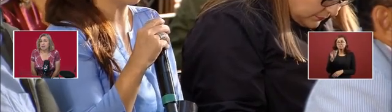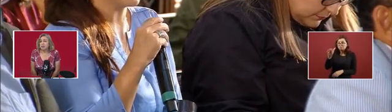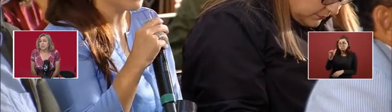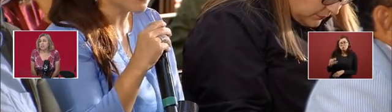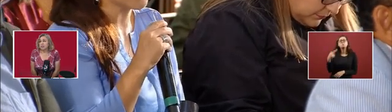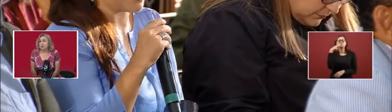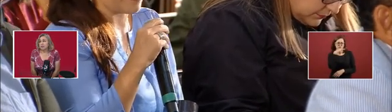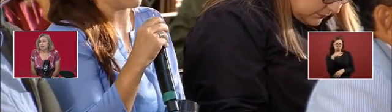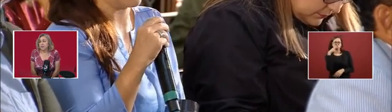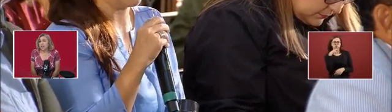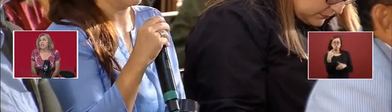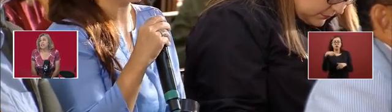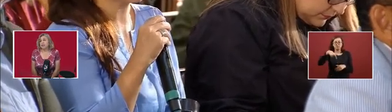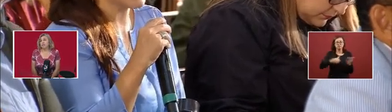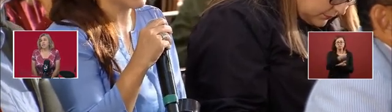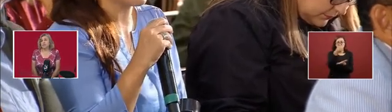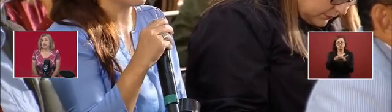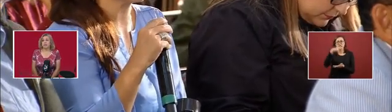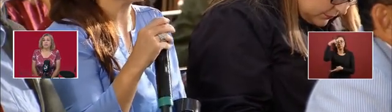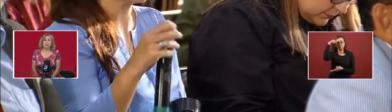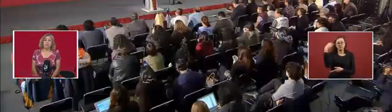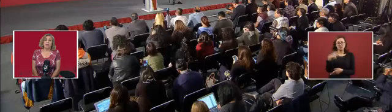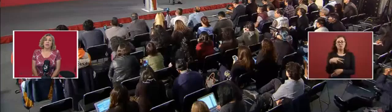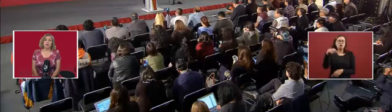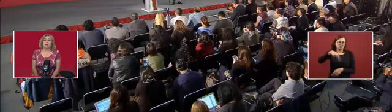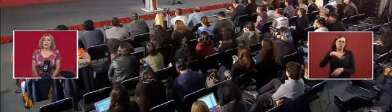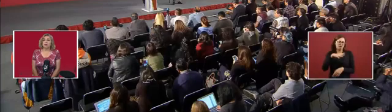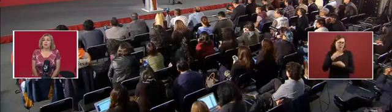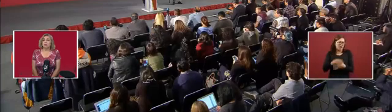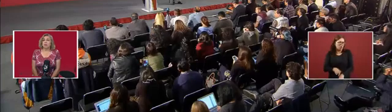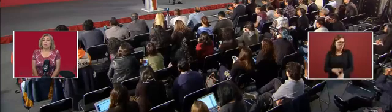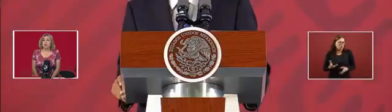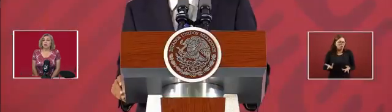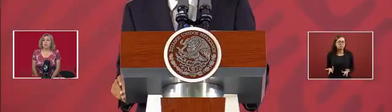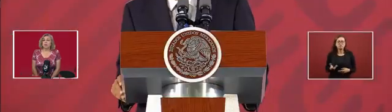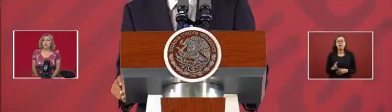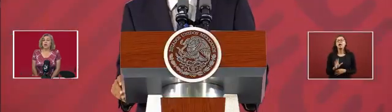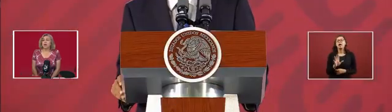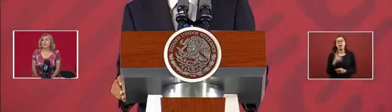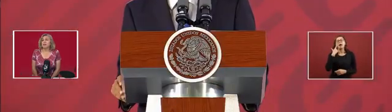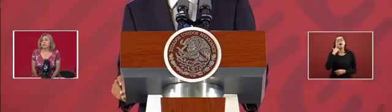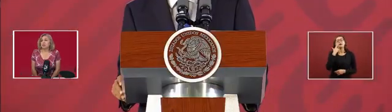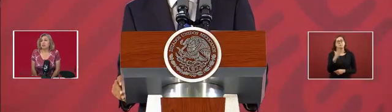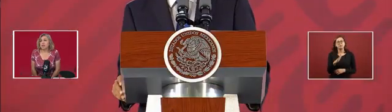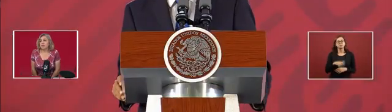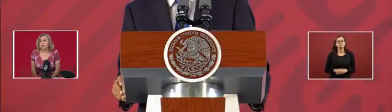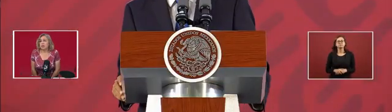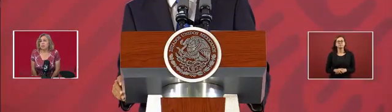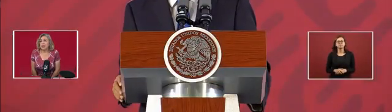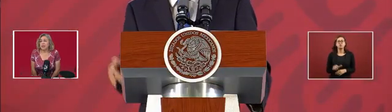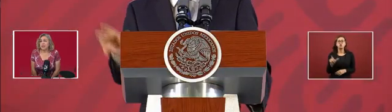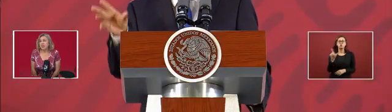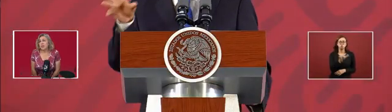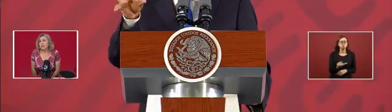Not the traditional orthodox way of managing public